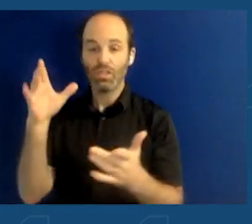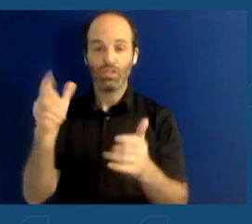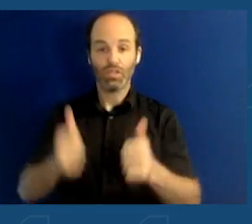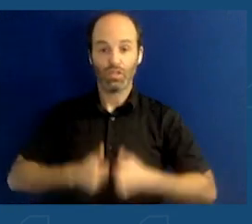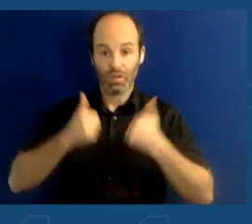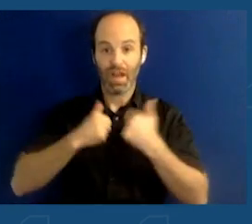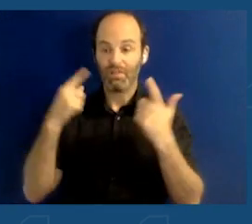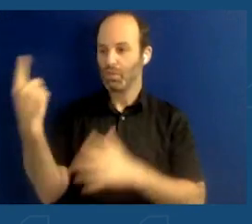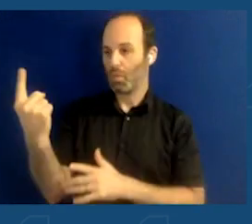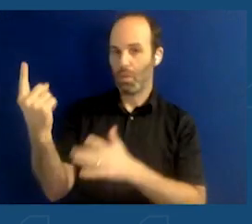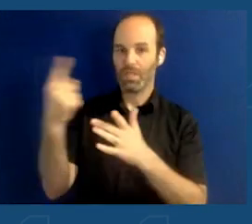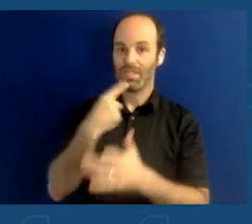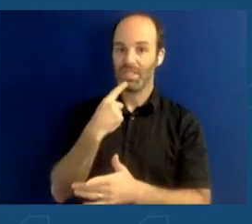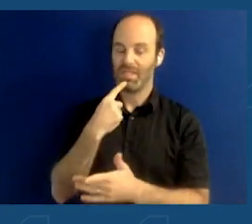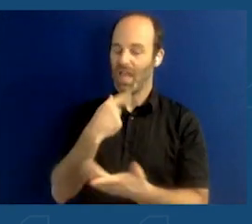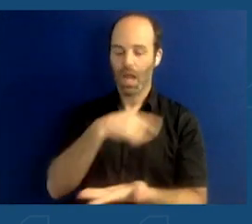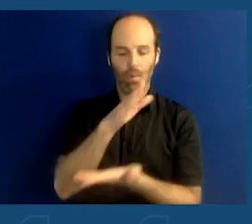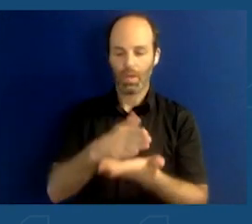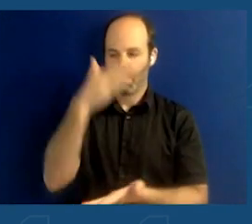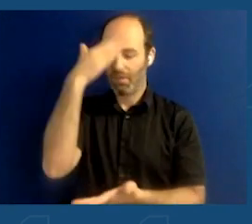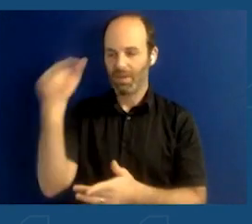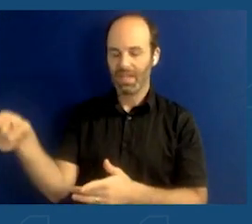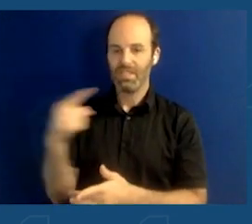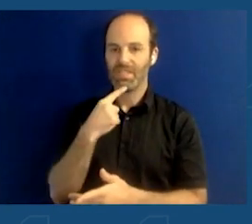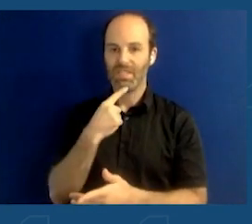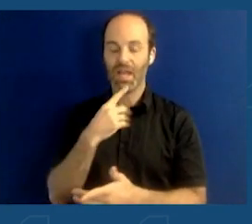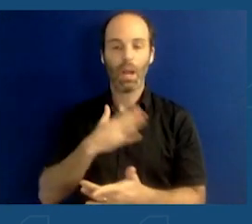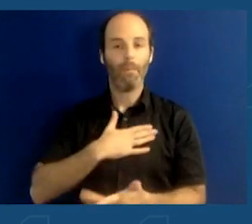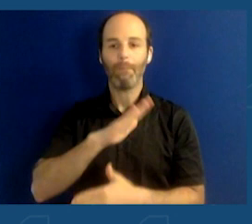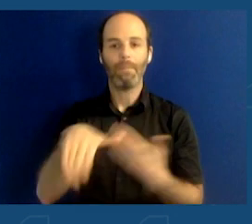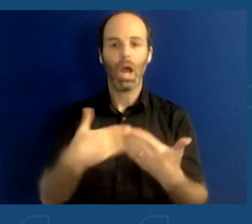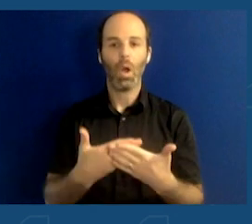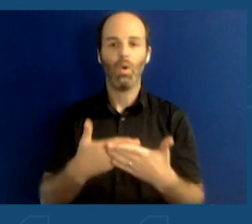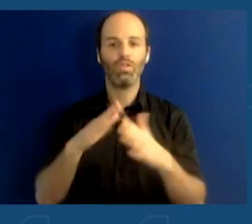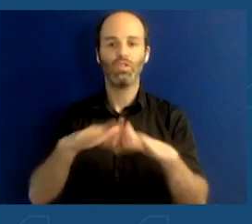said, I feel like my whole childhood was stolen from me.